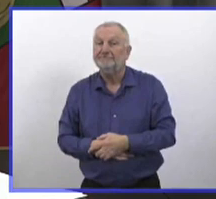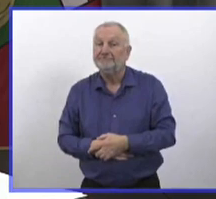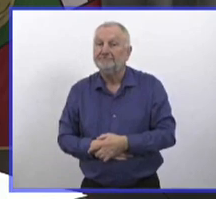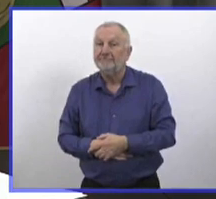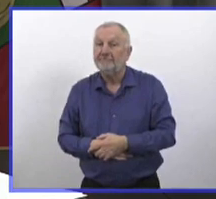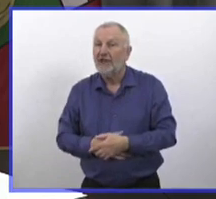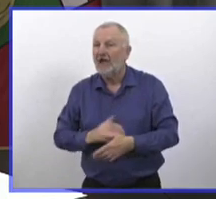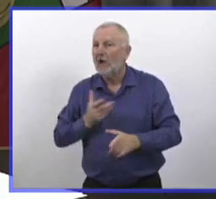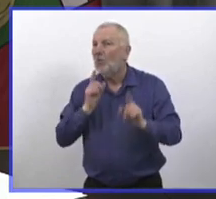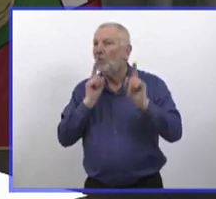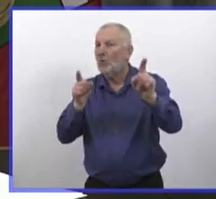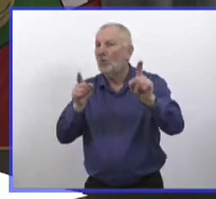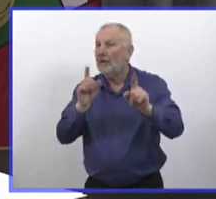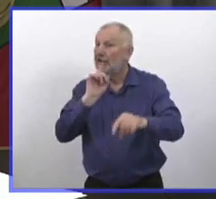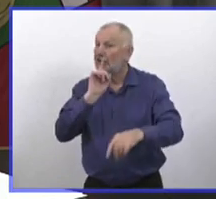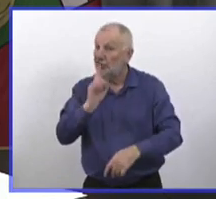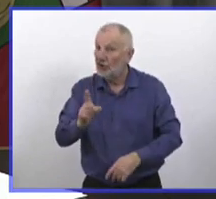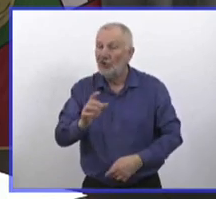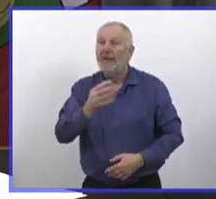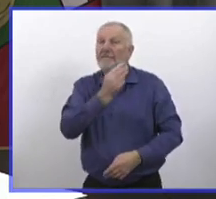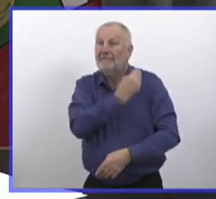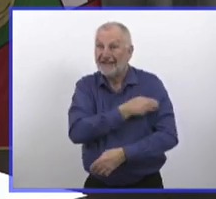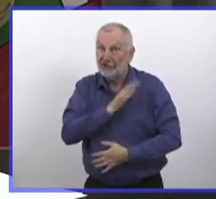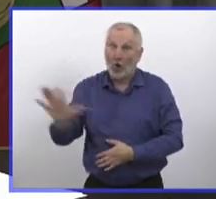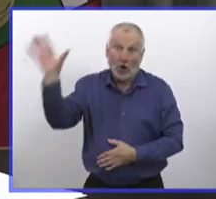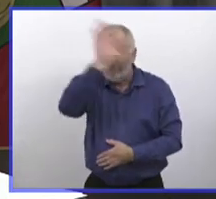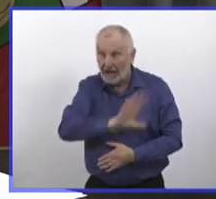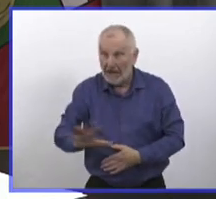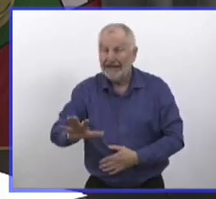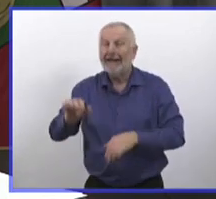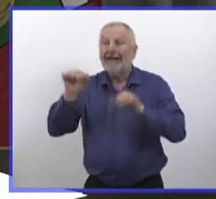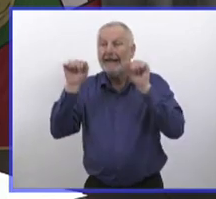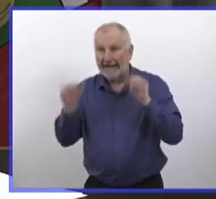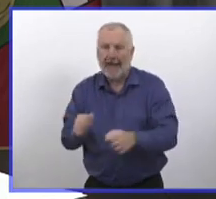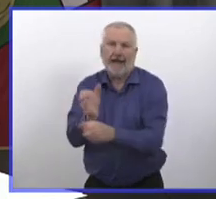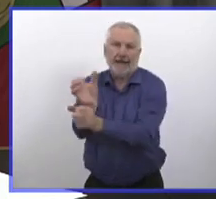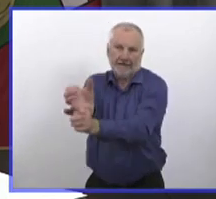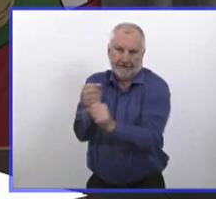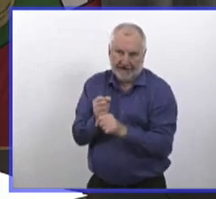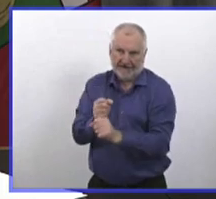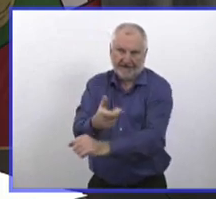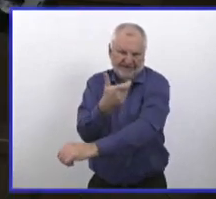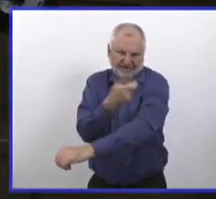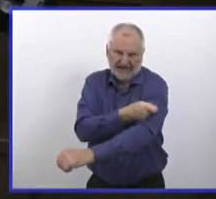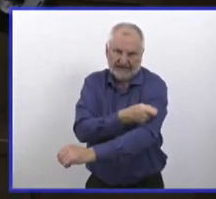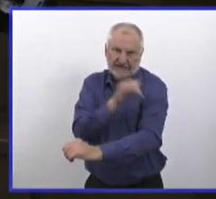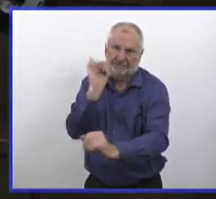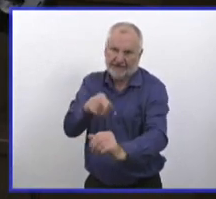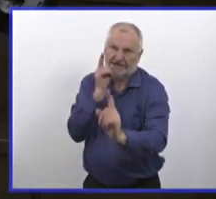vaccine because we want as many needles going into as many arms as quickly as possible.